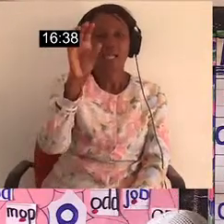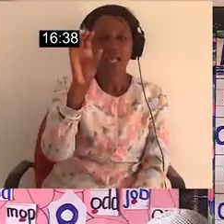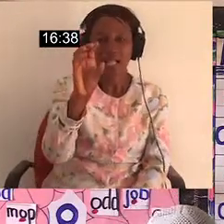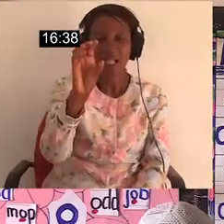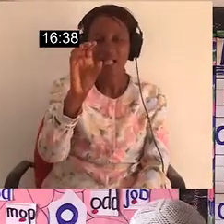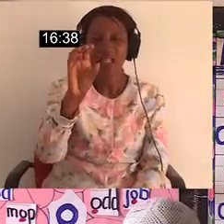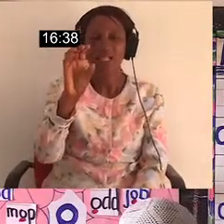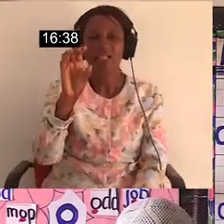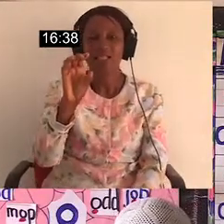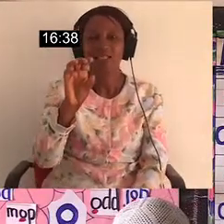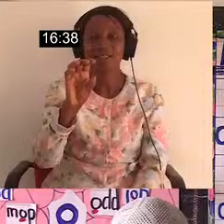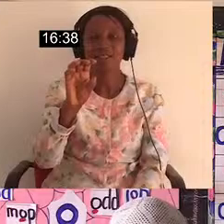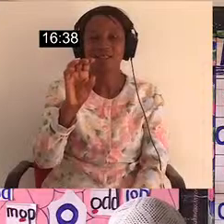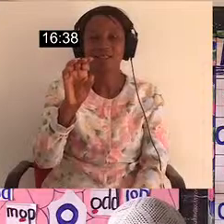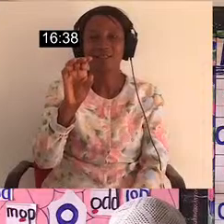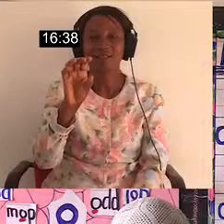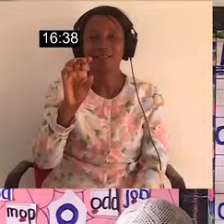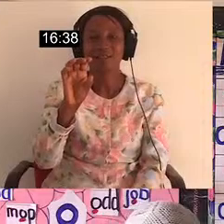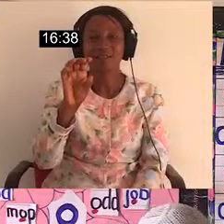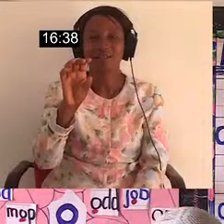K,